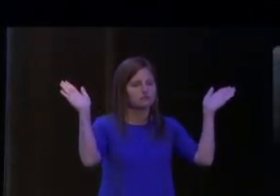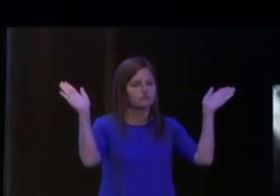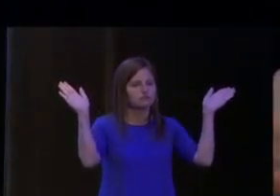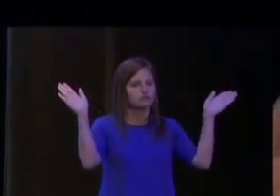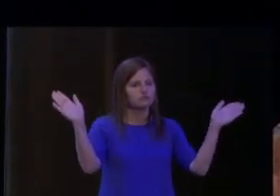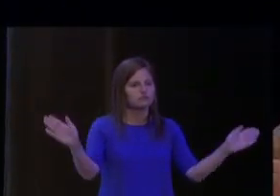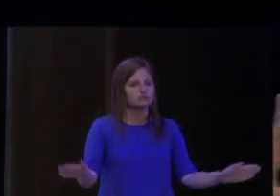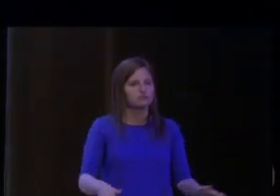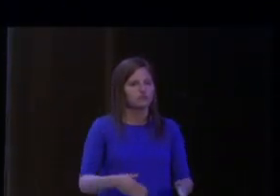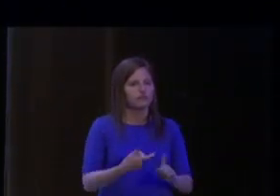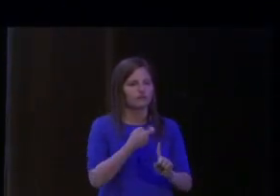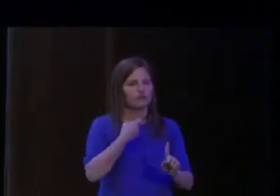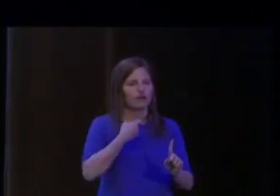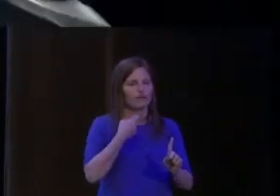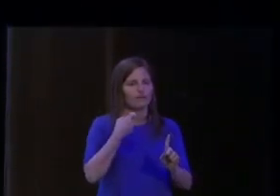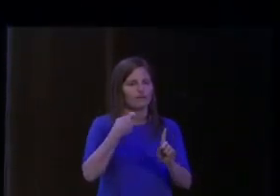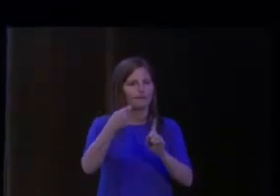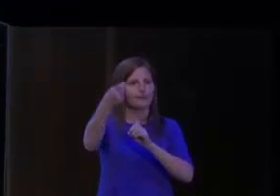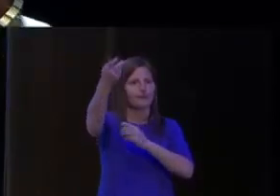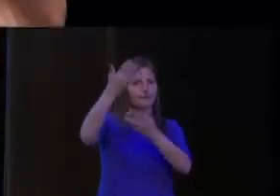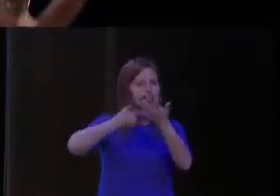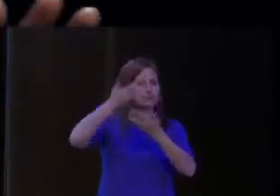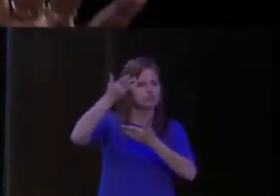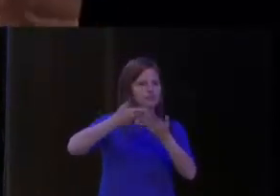to the holy broadcast that is everywhere.